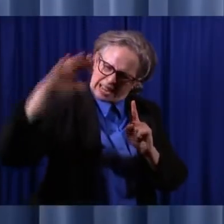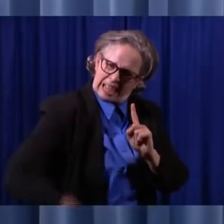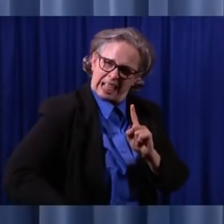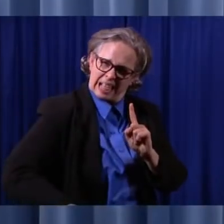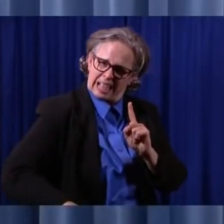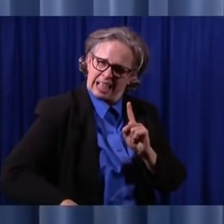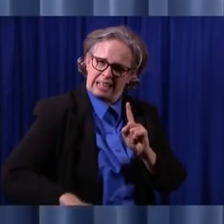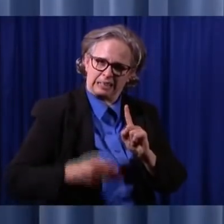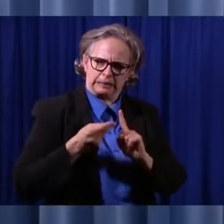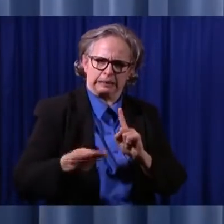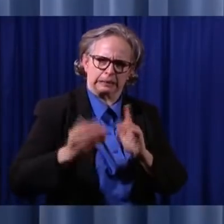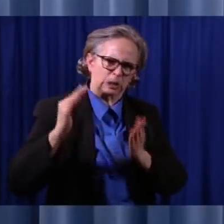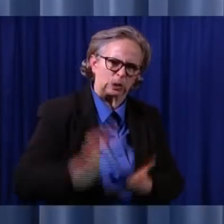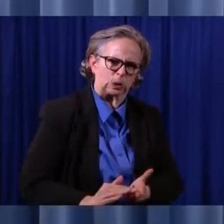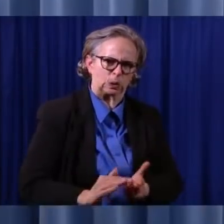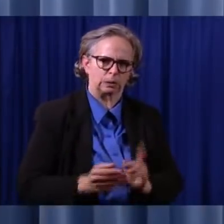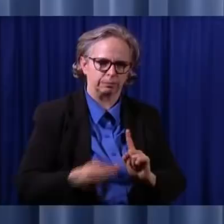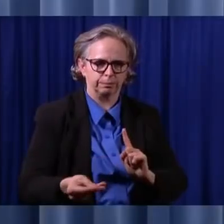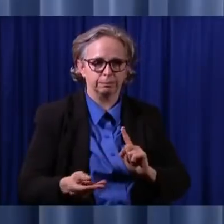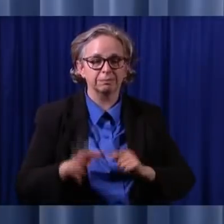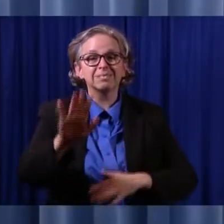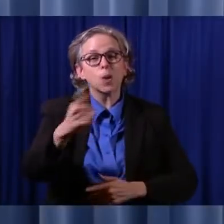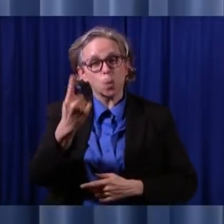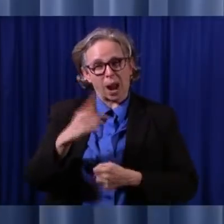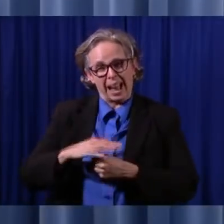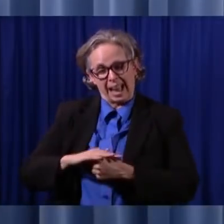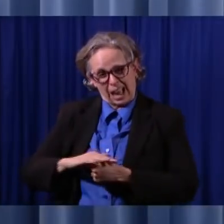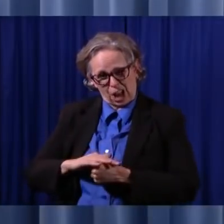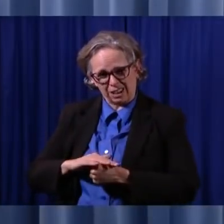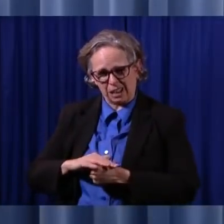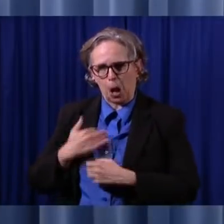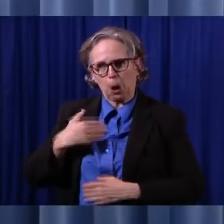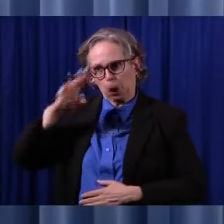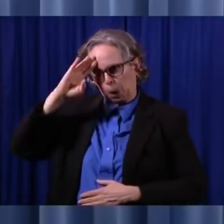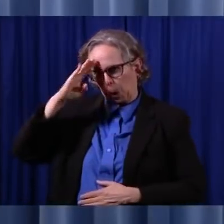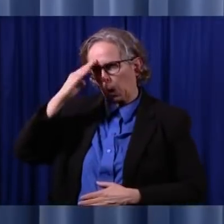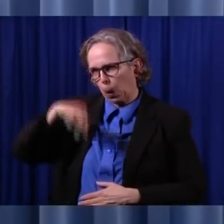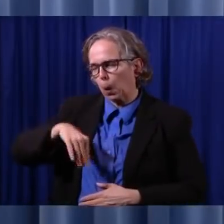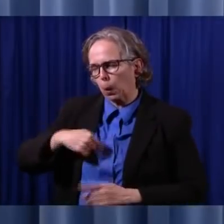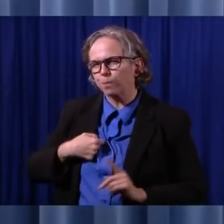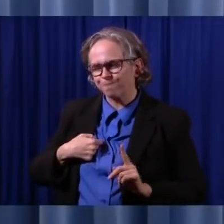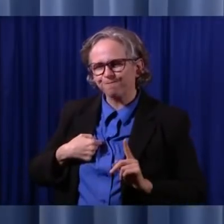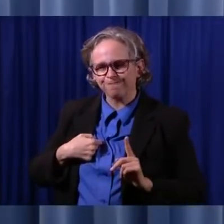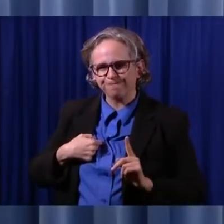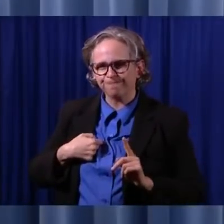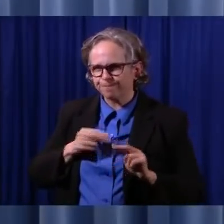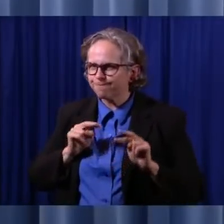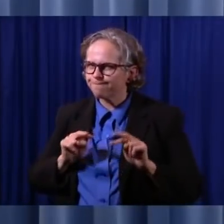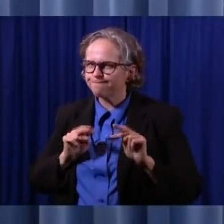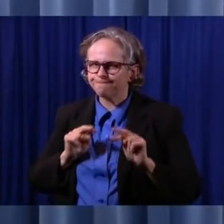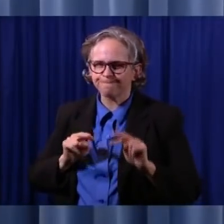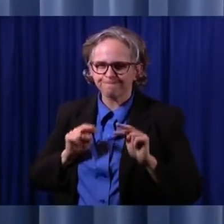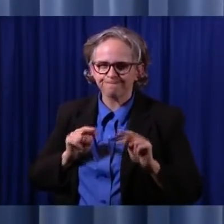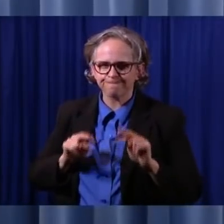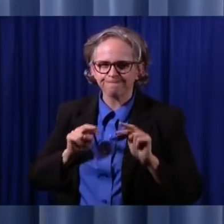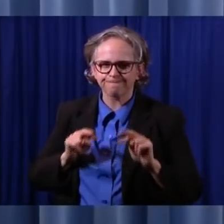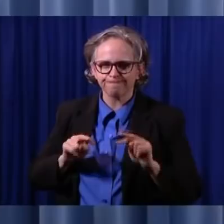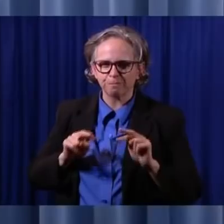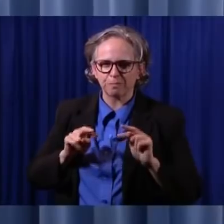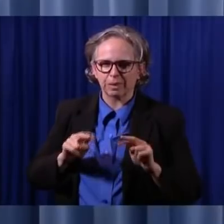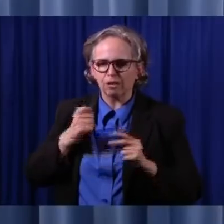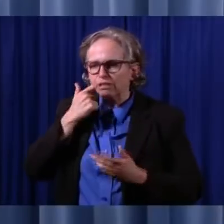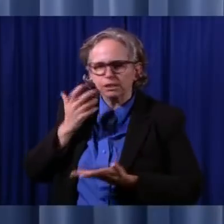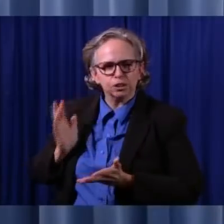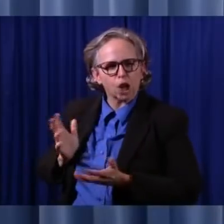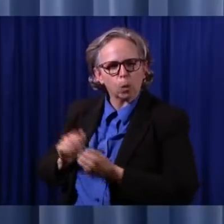In one area of the state that I'm aware of, because I was talking to the doctor today from Cincinnati,